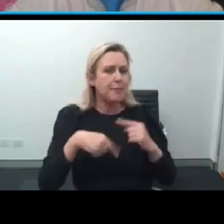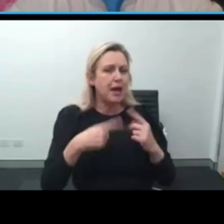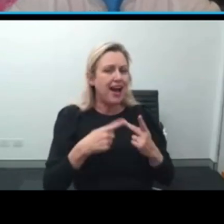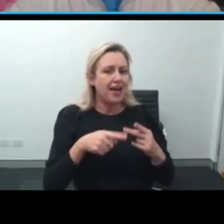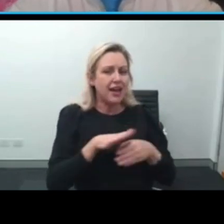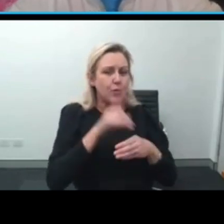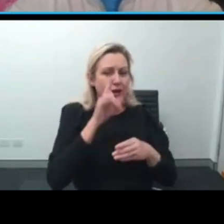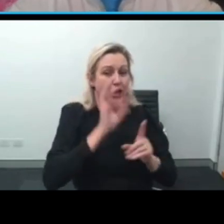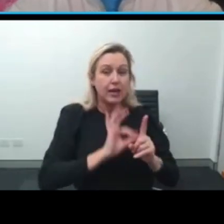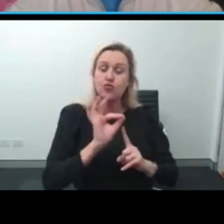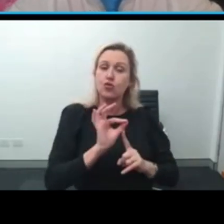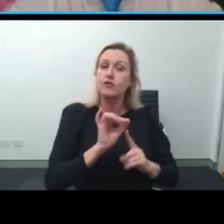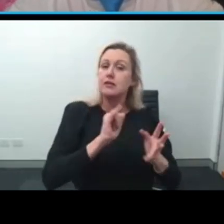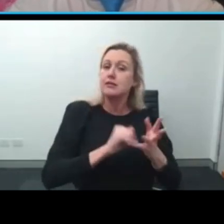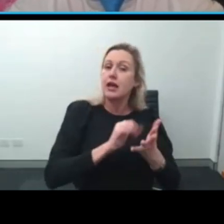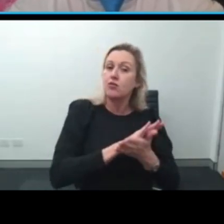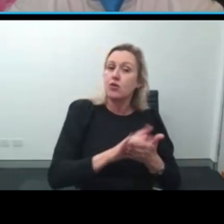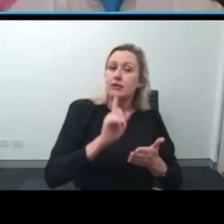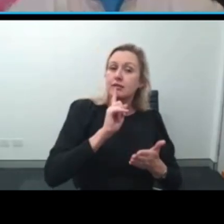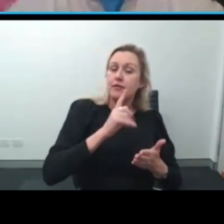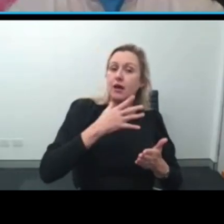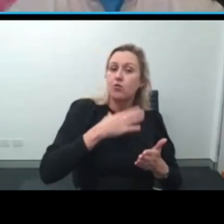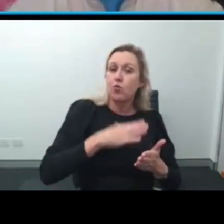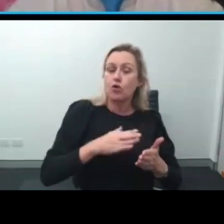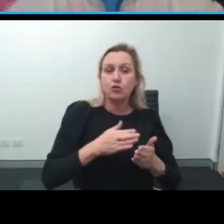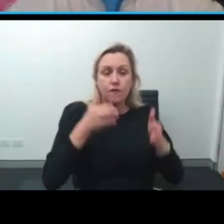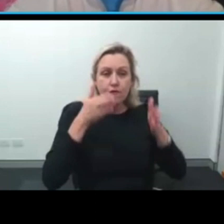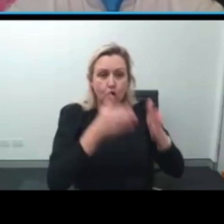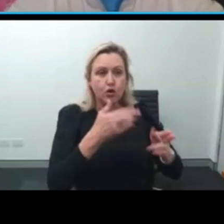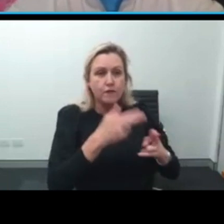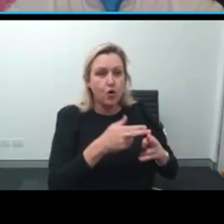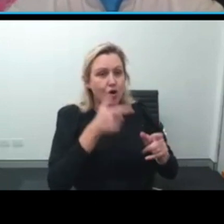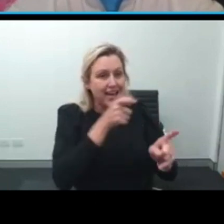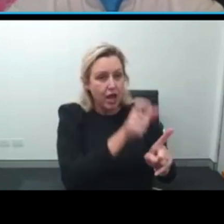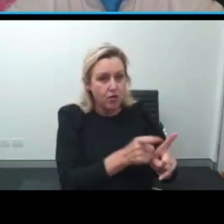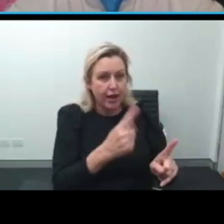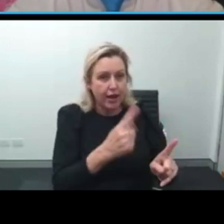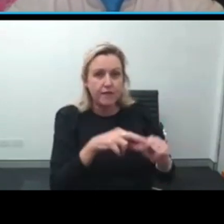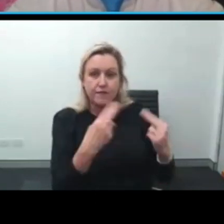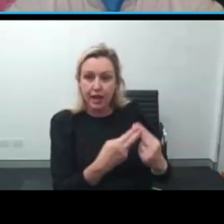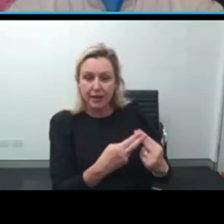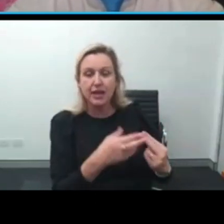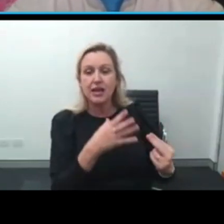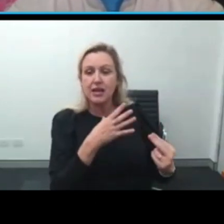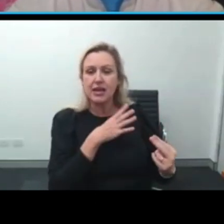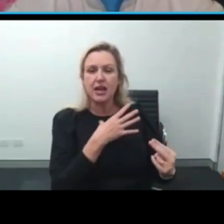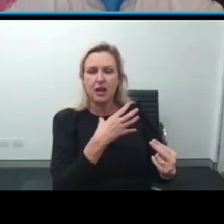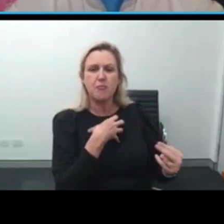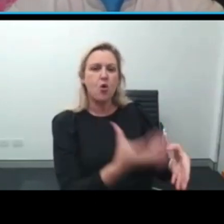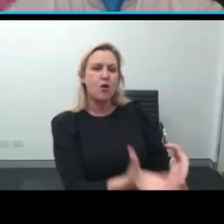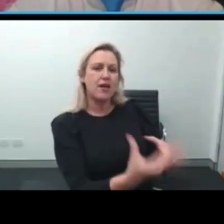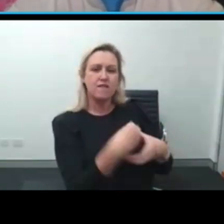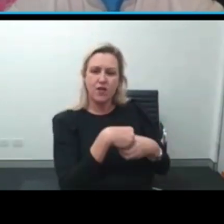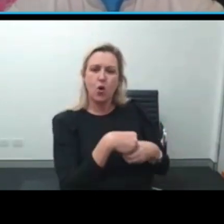So stakeholders broadly sought a greater focus on the role of carers and families, including the need to involve those who are important to the older person in